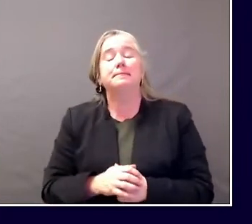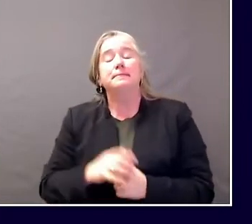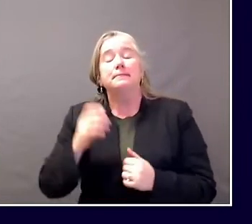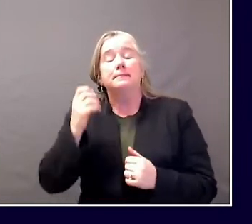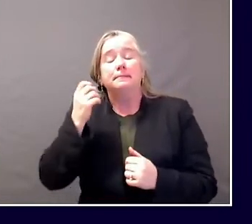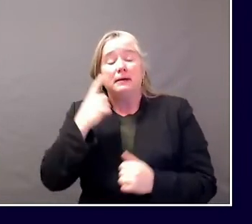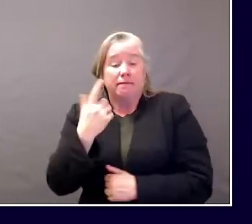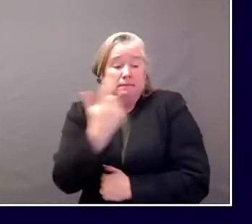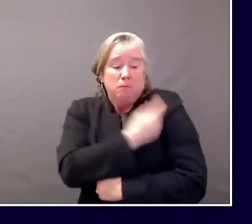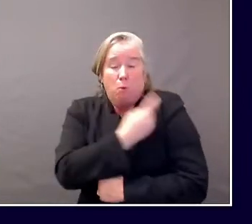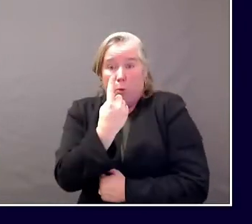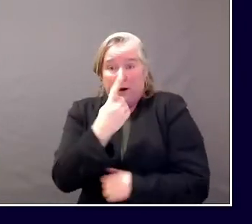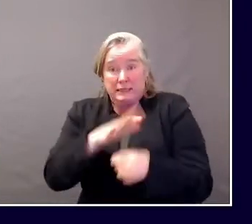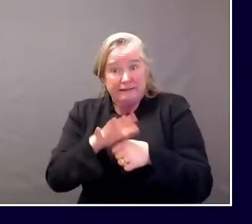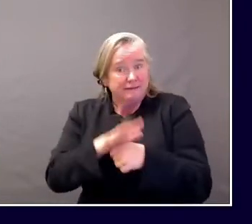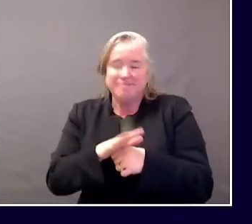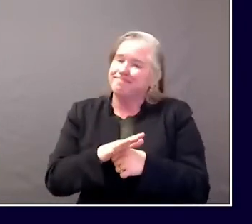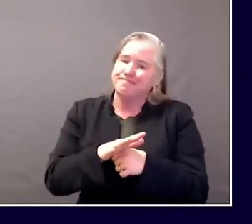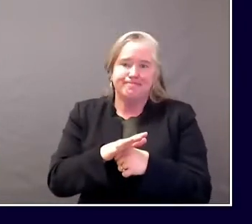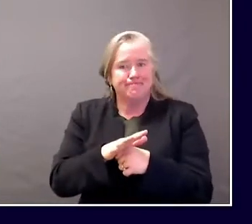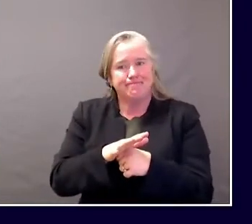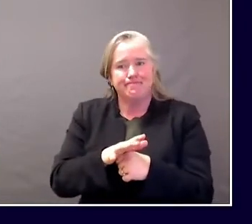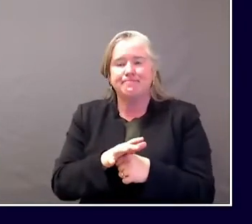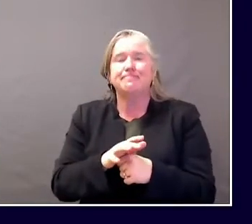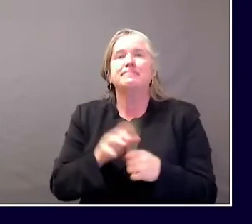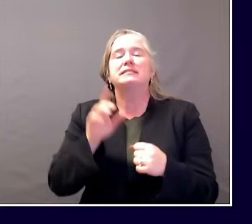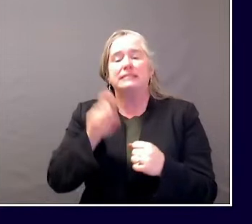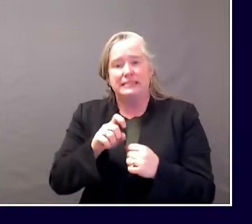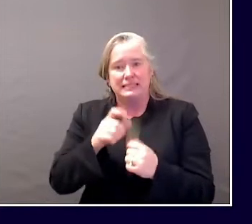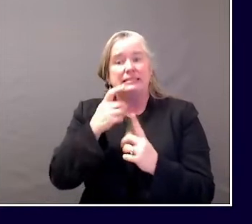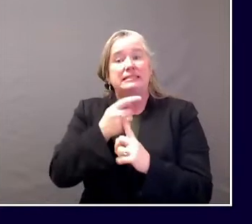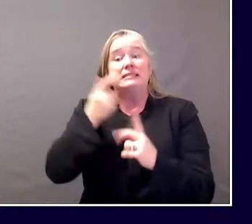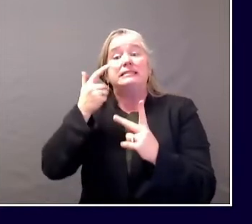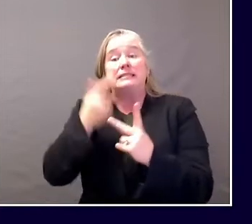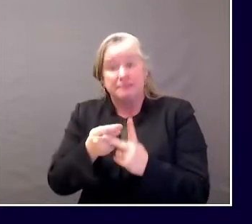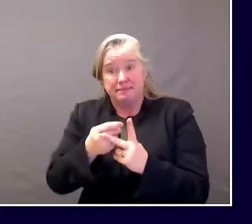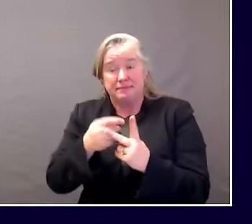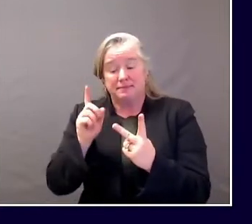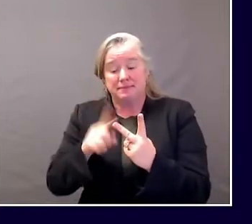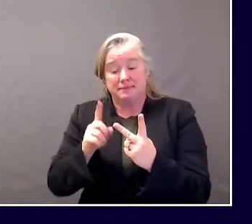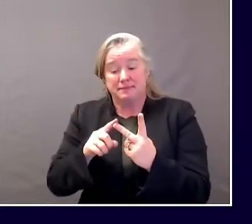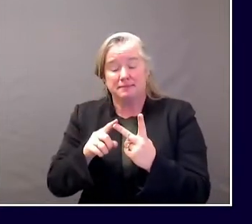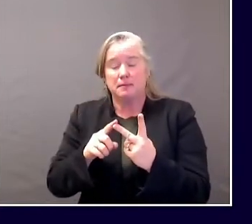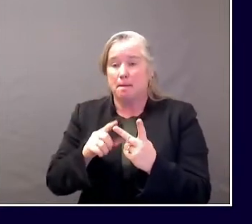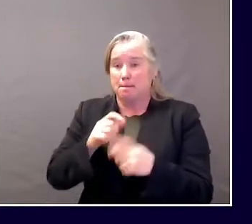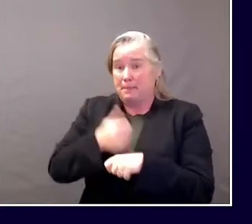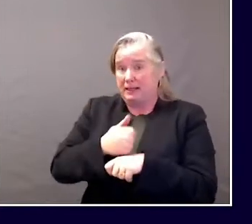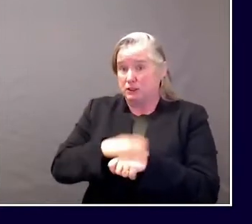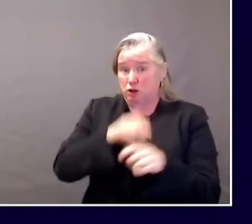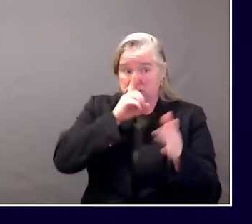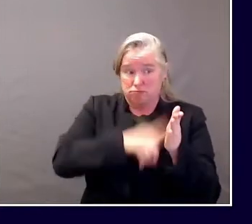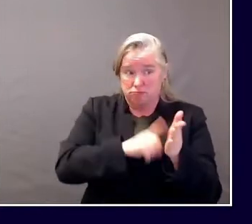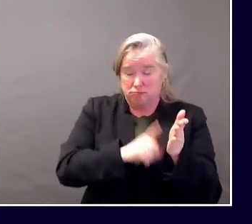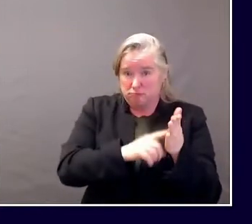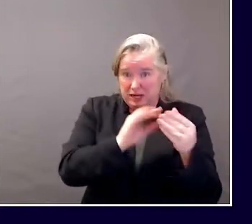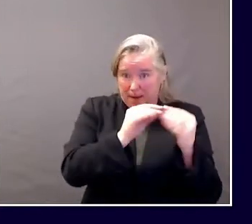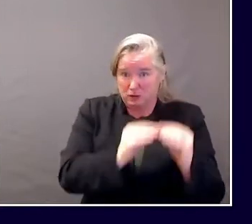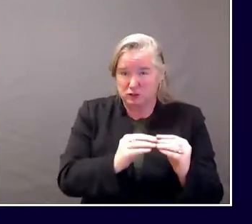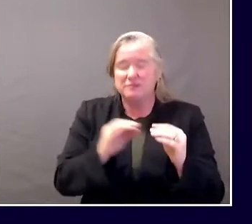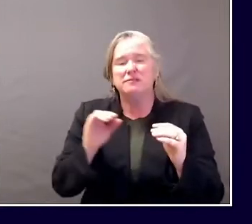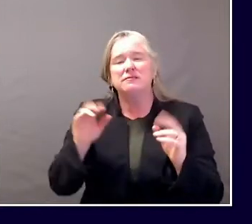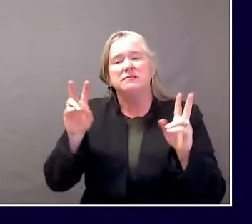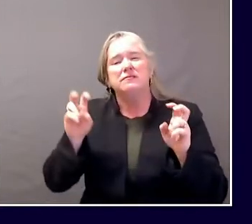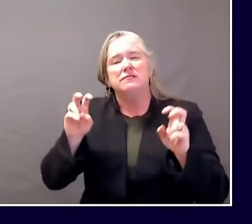the immune system's pump. The second dose is, based on the data we have, the booster shot, something that